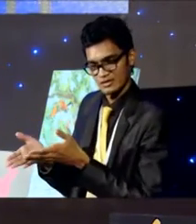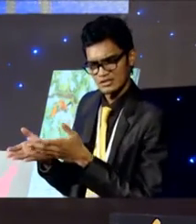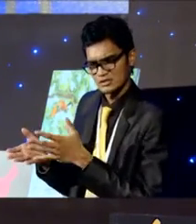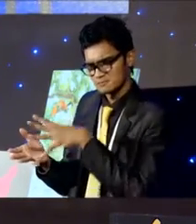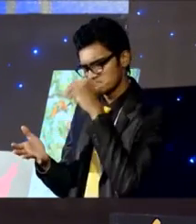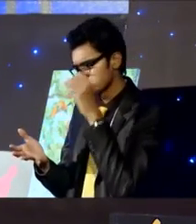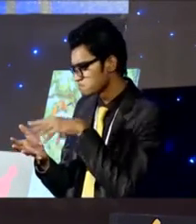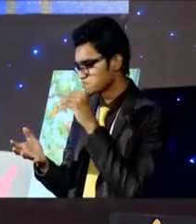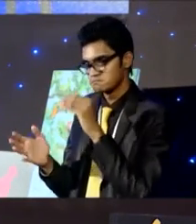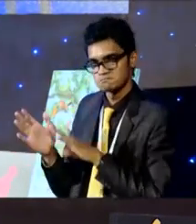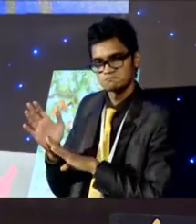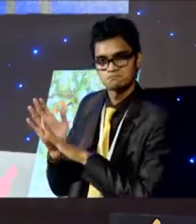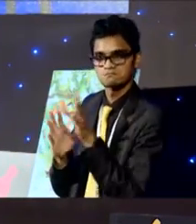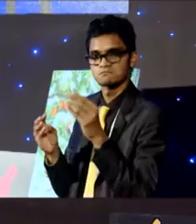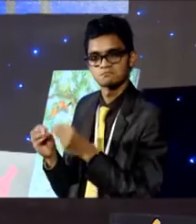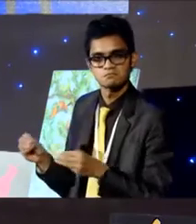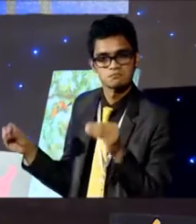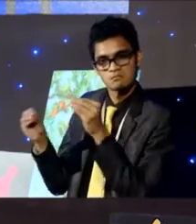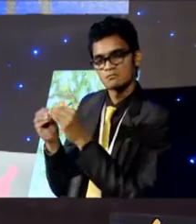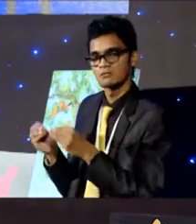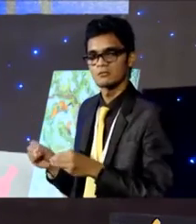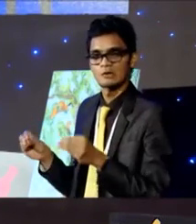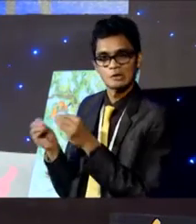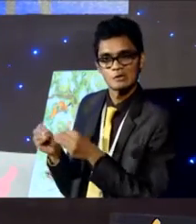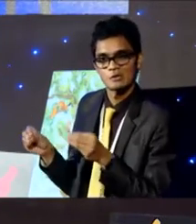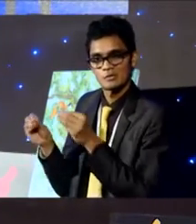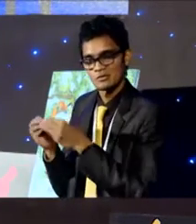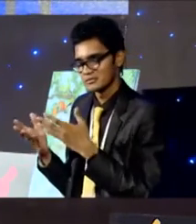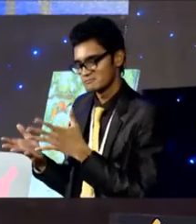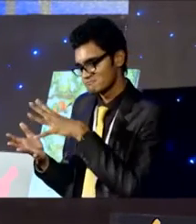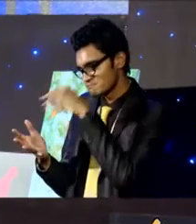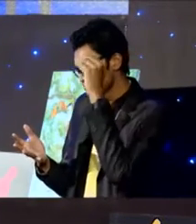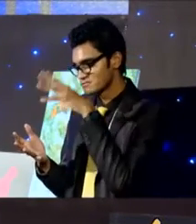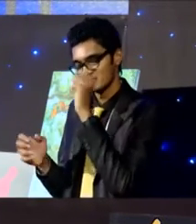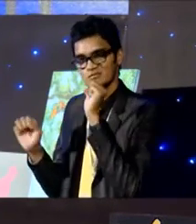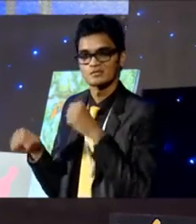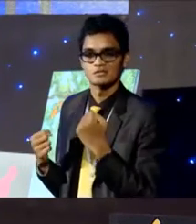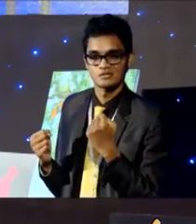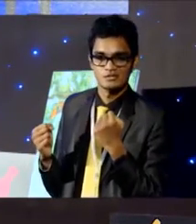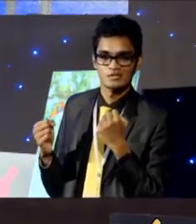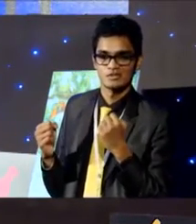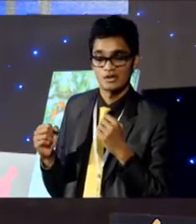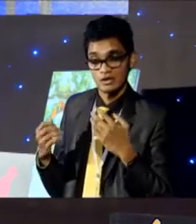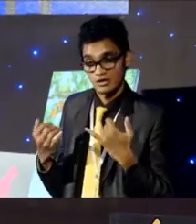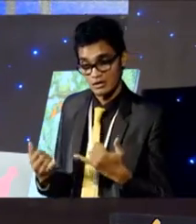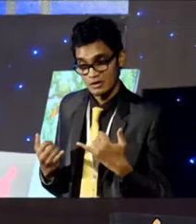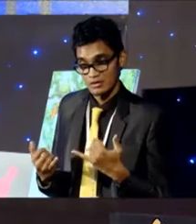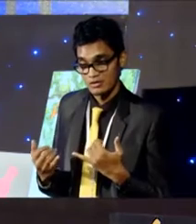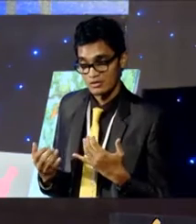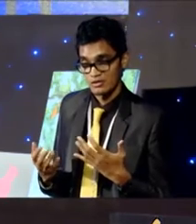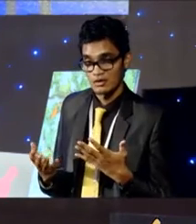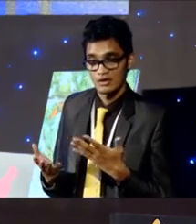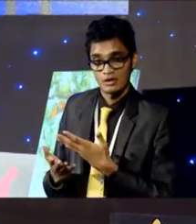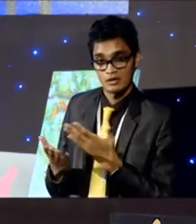for concession, she would ask for more, and because of her ability to learn faster. And today, she's part of our core R&D